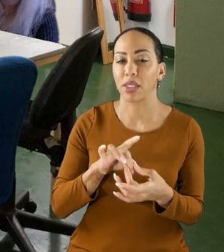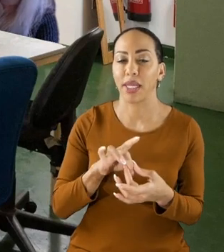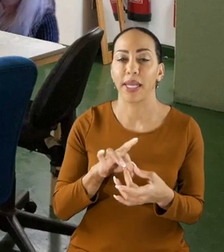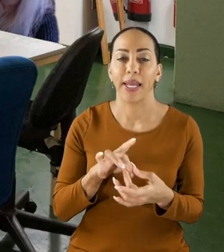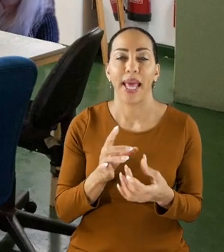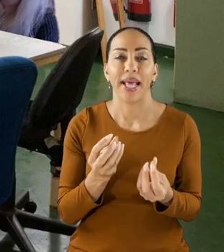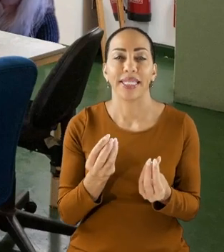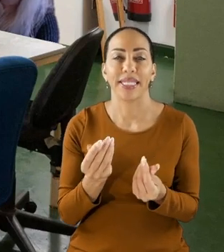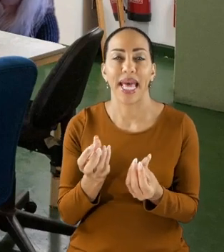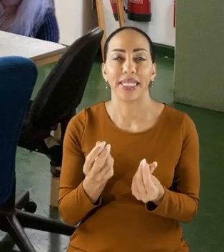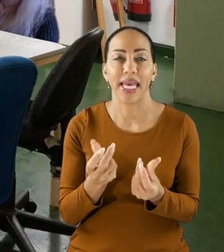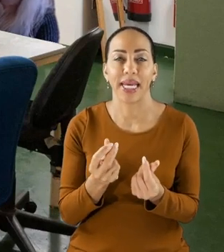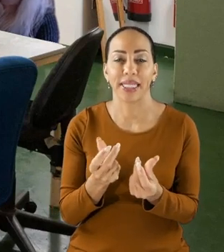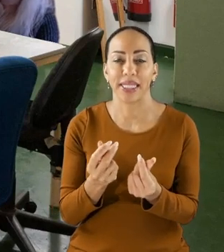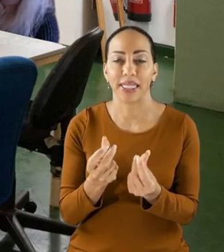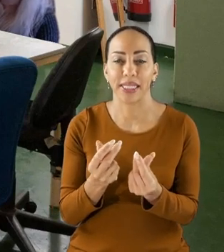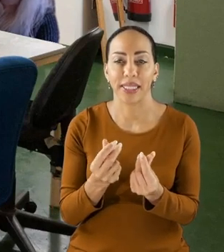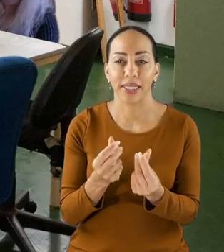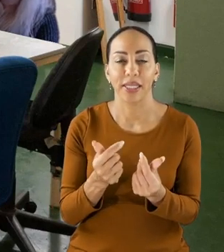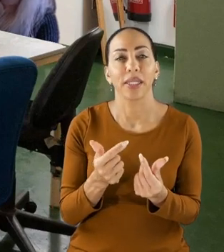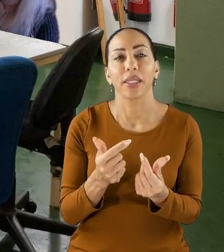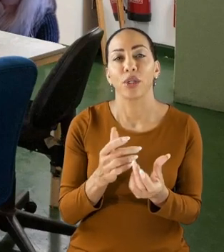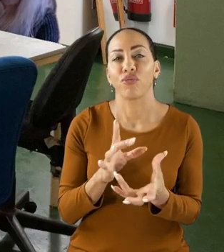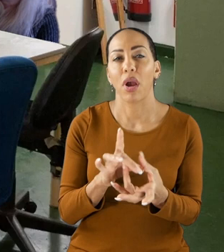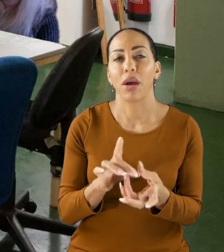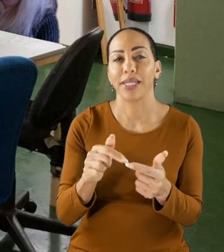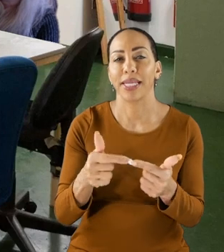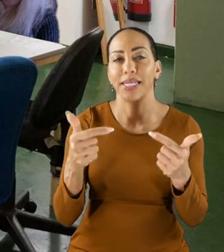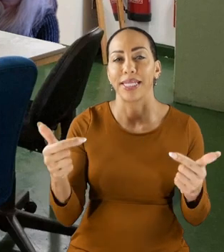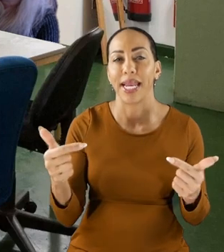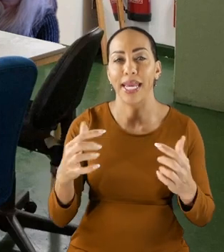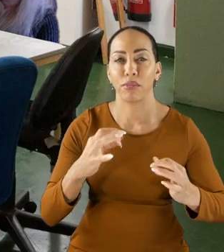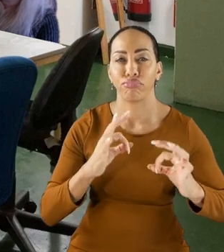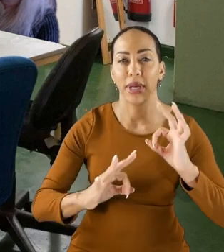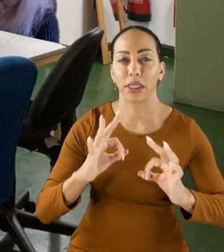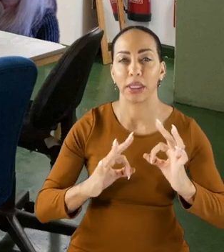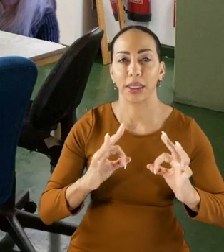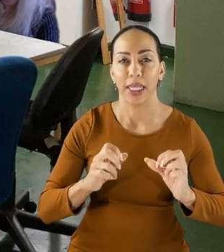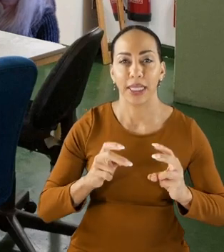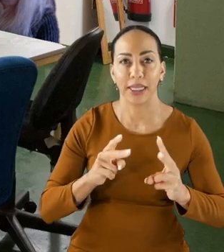sort of the aesthetic of the telepresence system